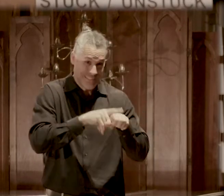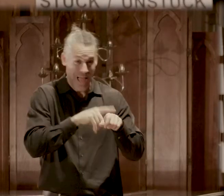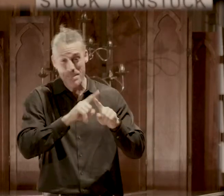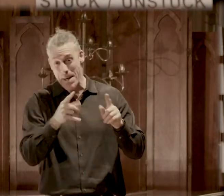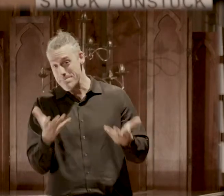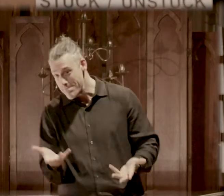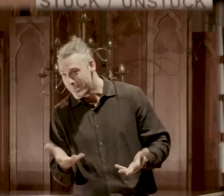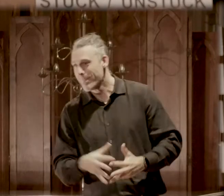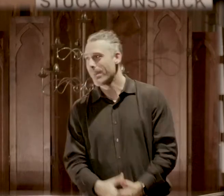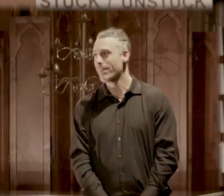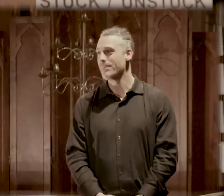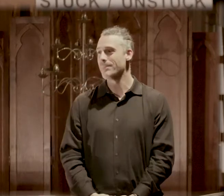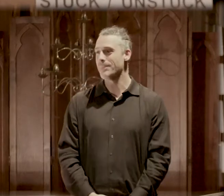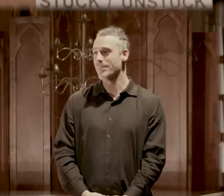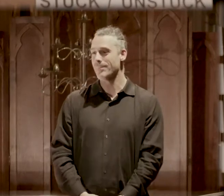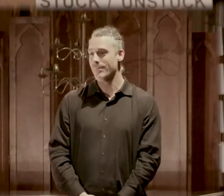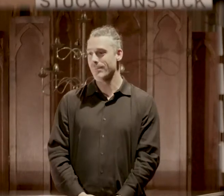honest. But